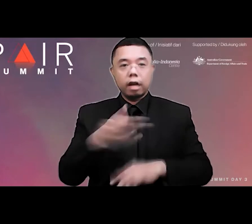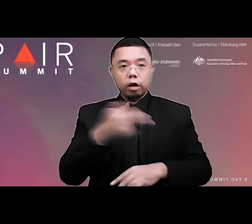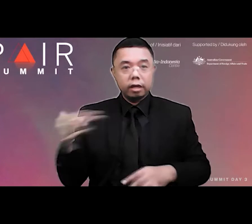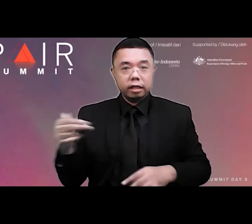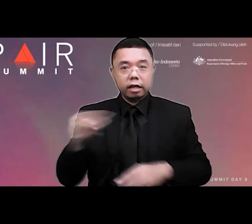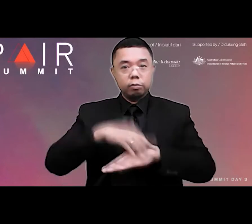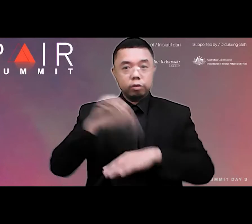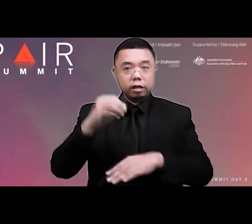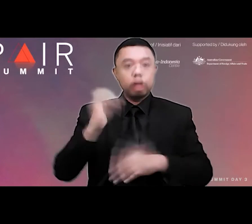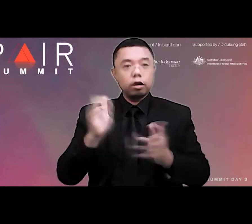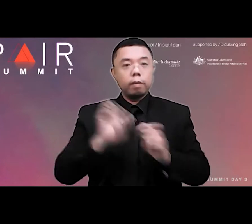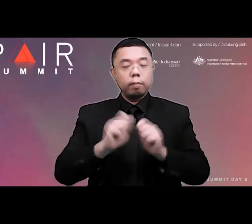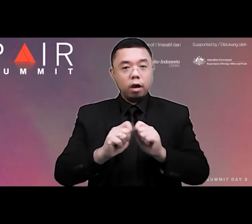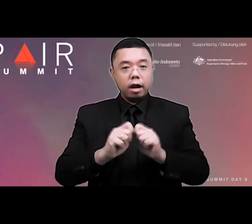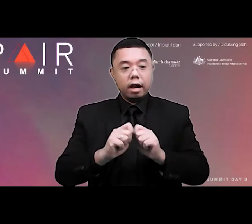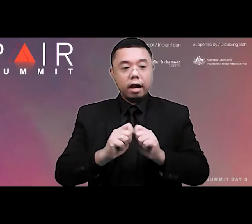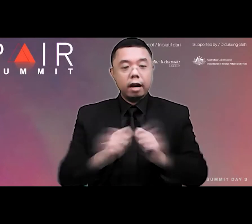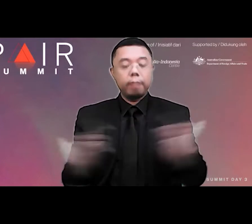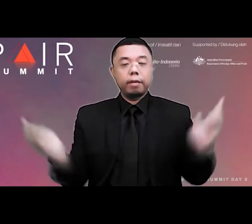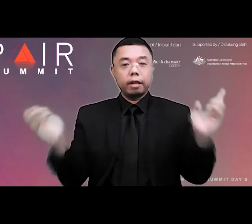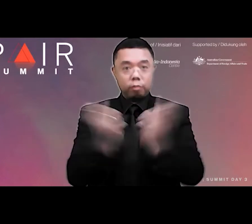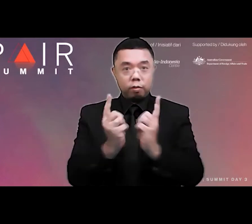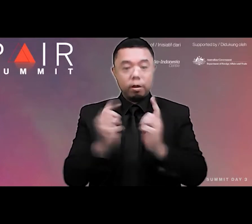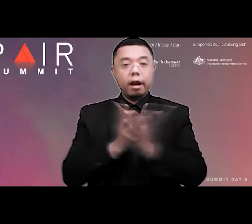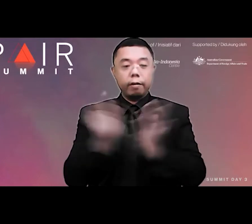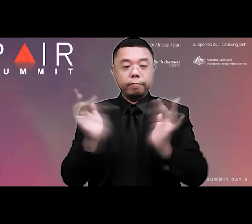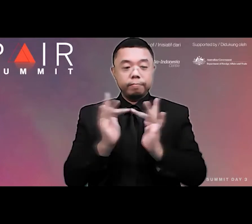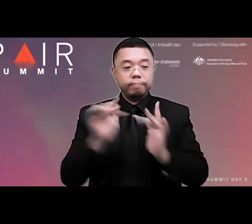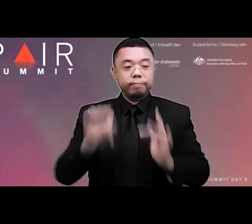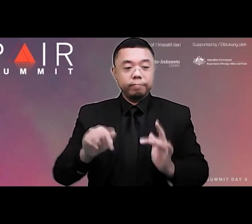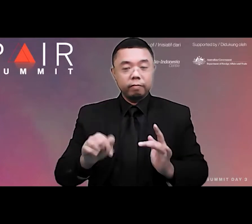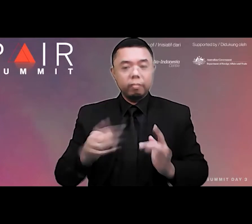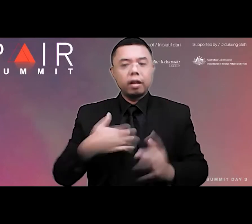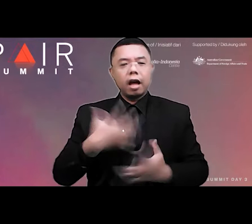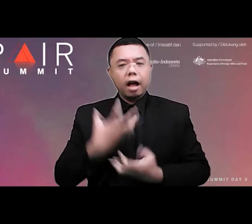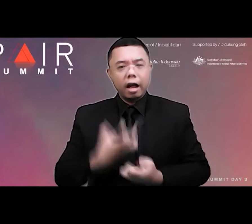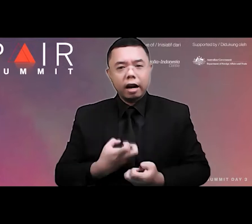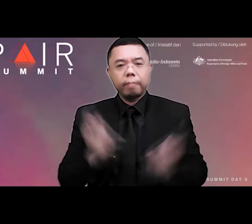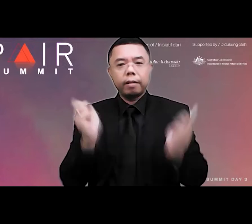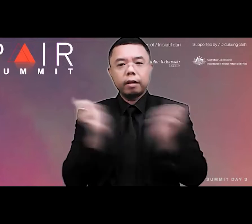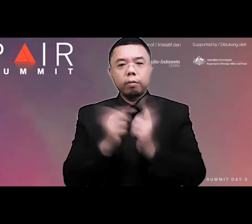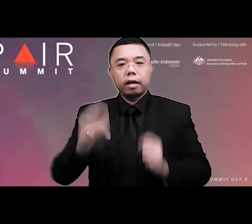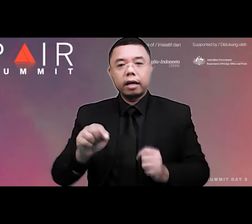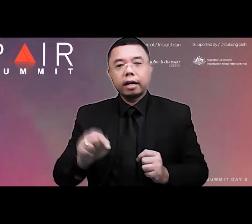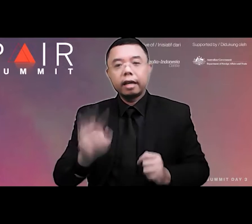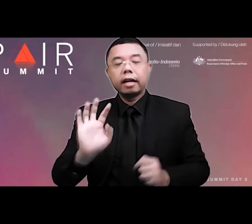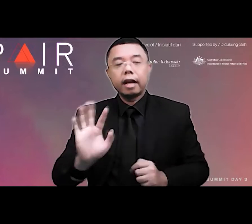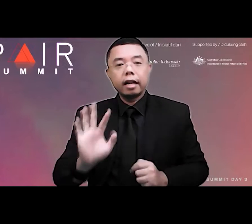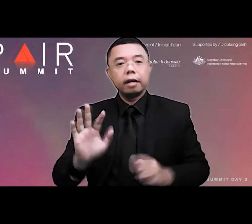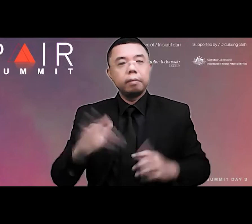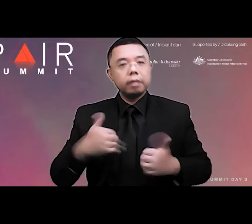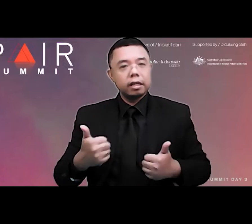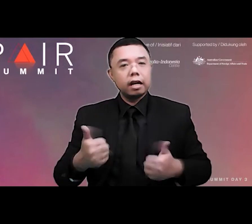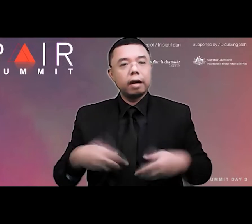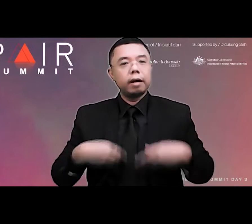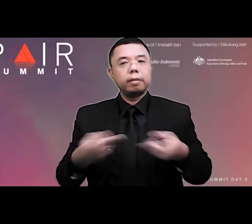meeting. I hope that this meeting would be a fruitful of thought and how we can work together